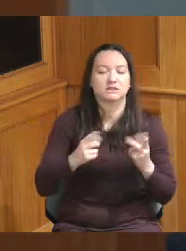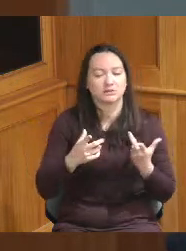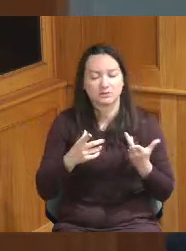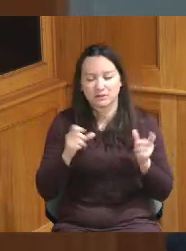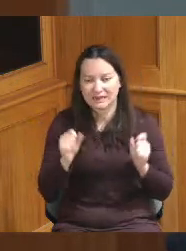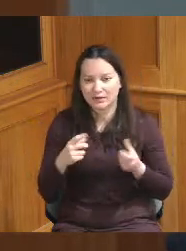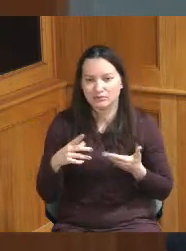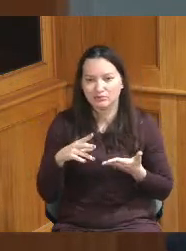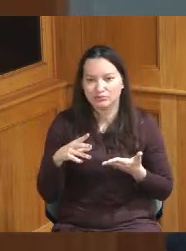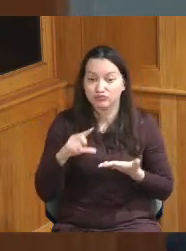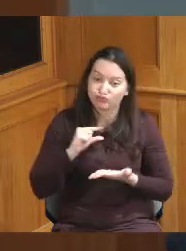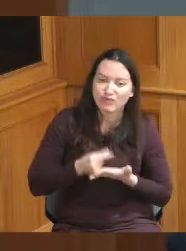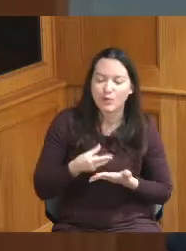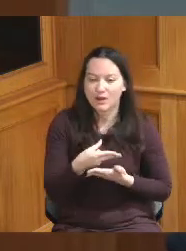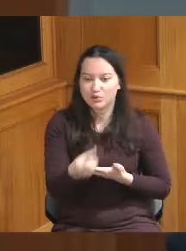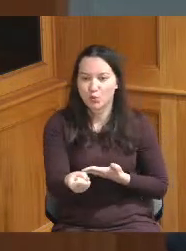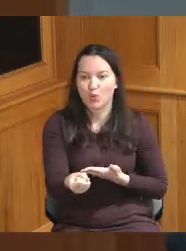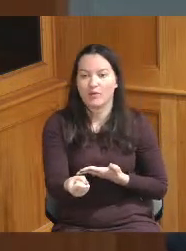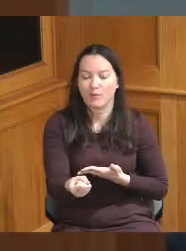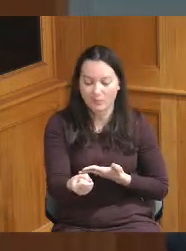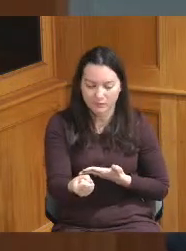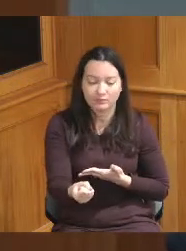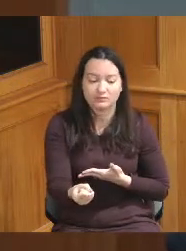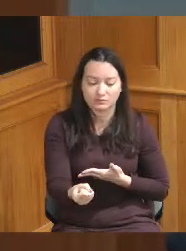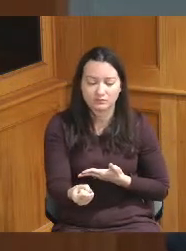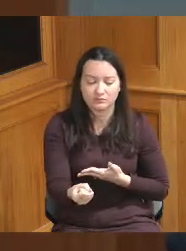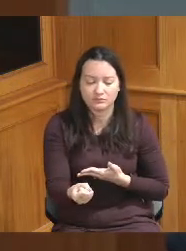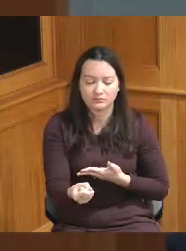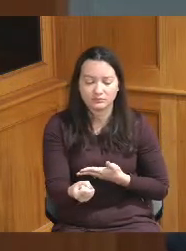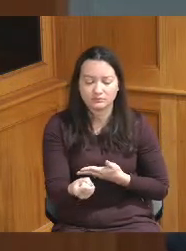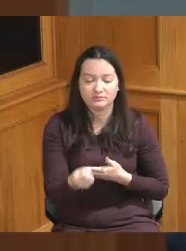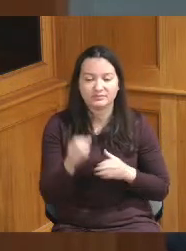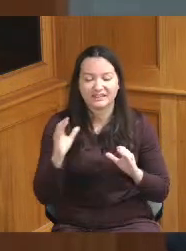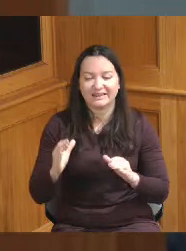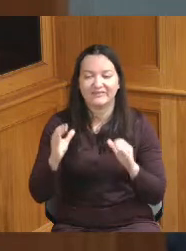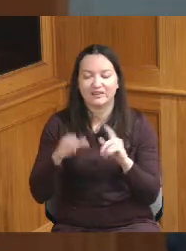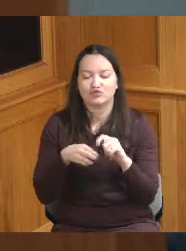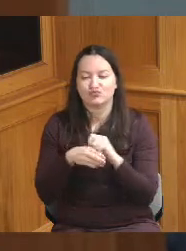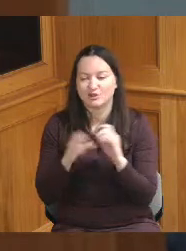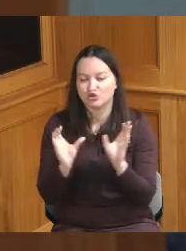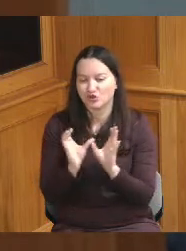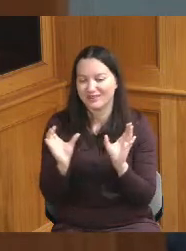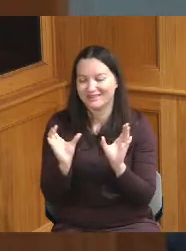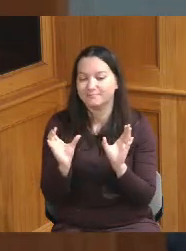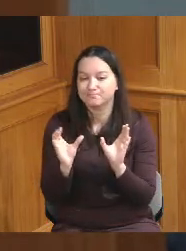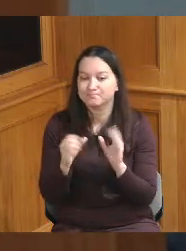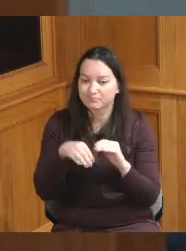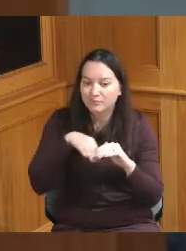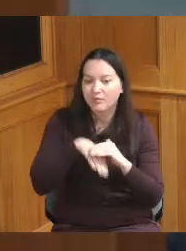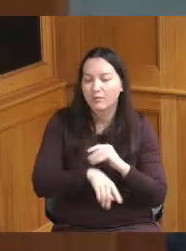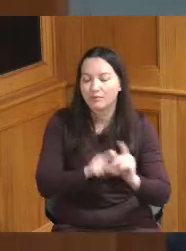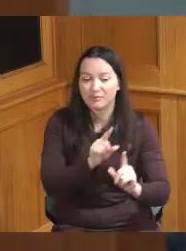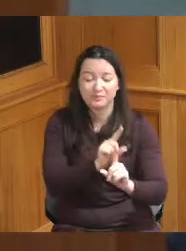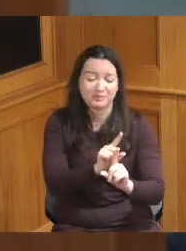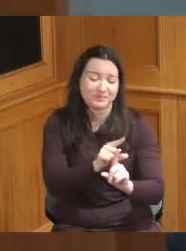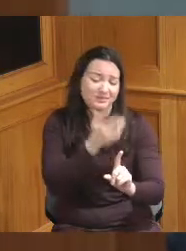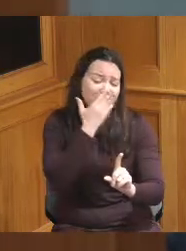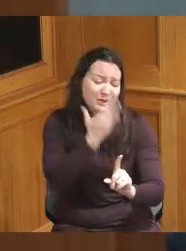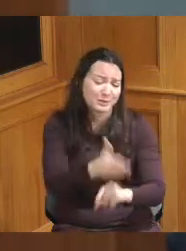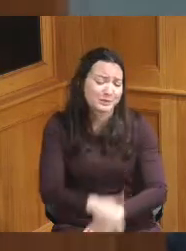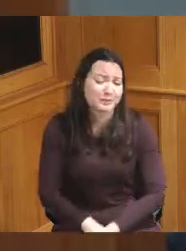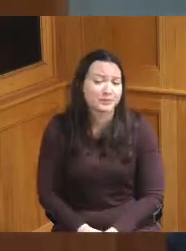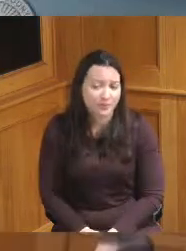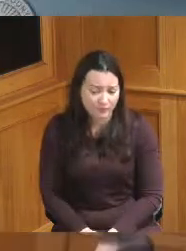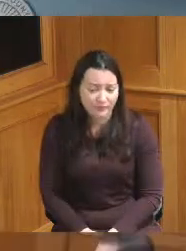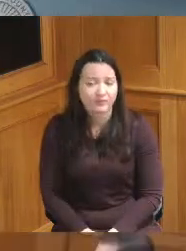also, and gives them a advanced standing certificate for getting into our apprenticeship. So I wanna thank you for that.